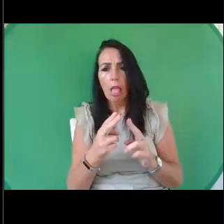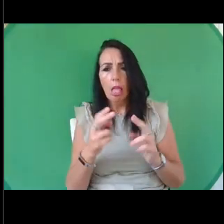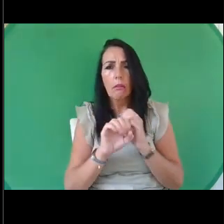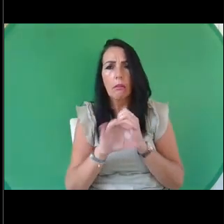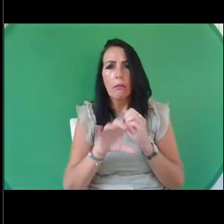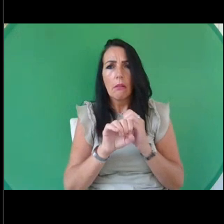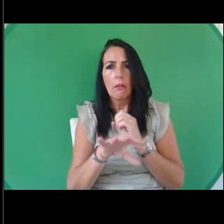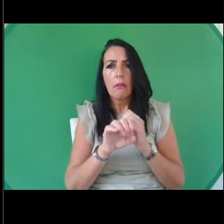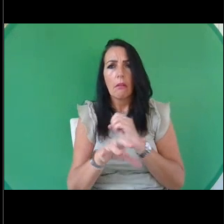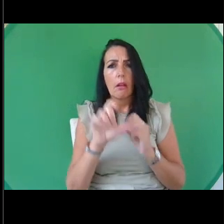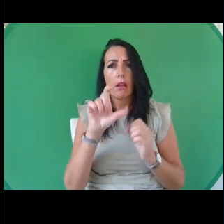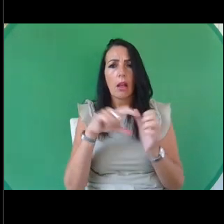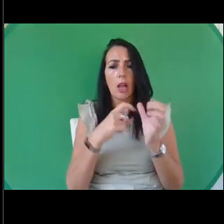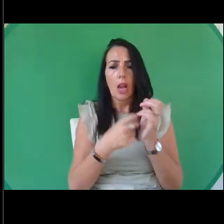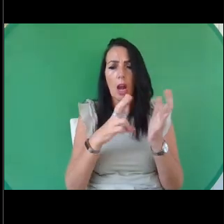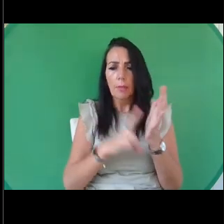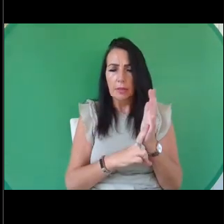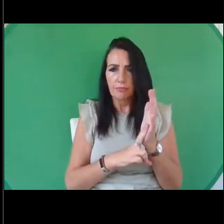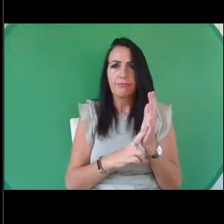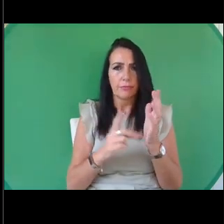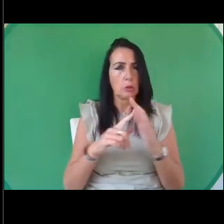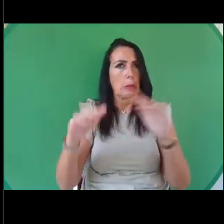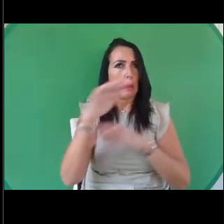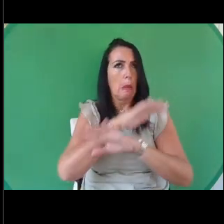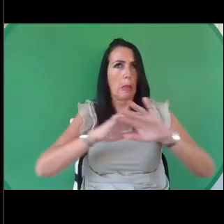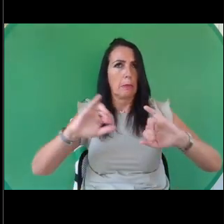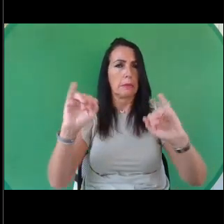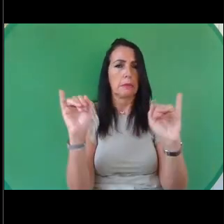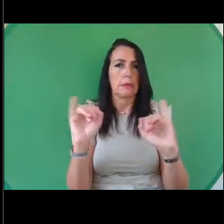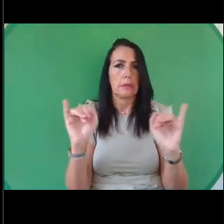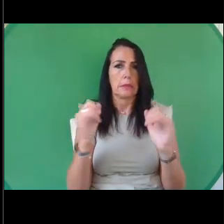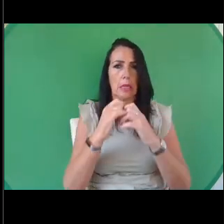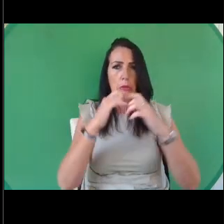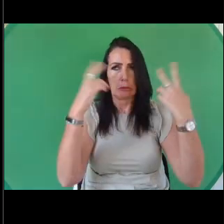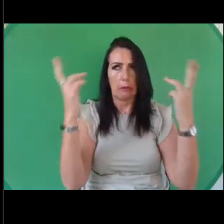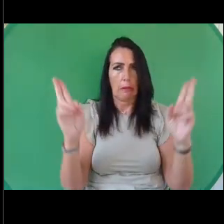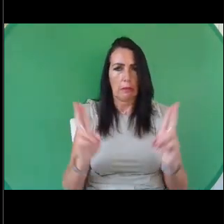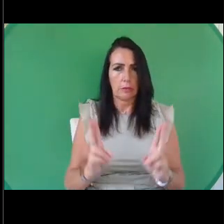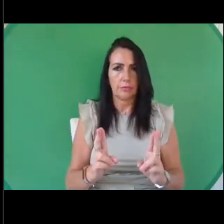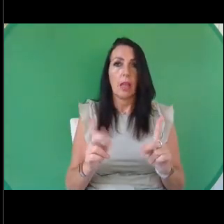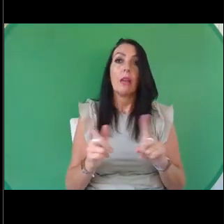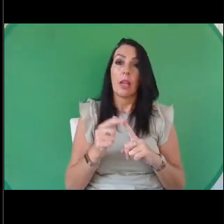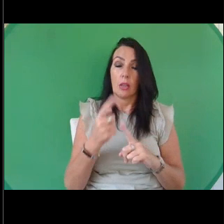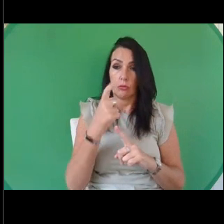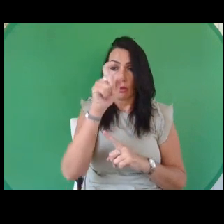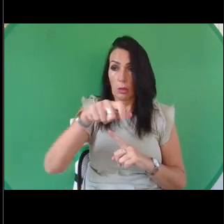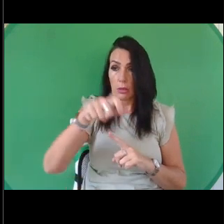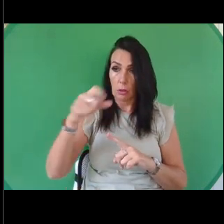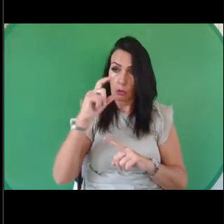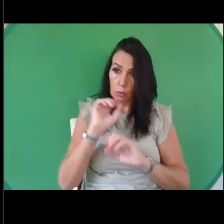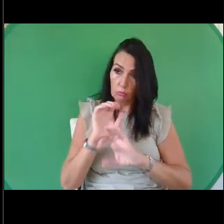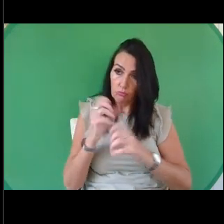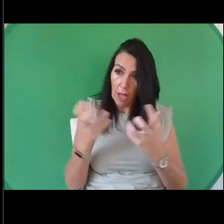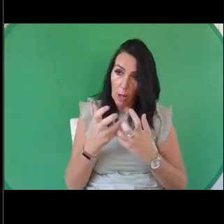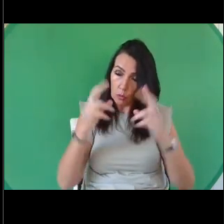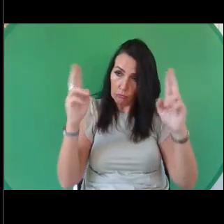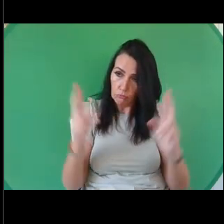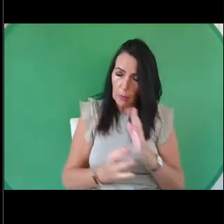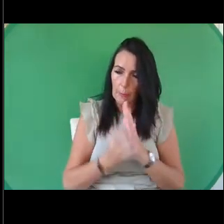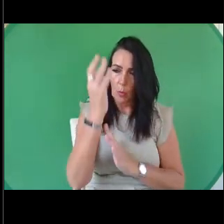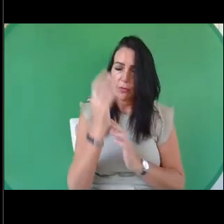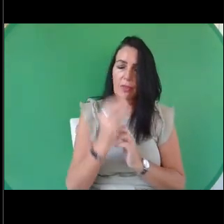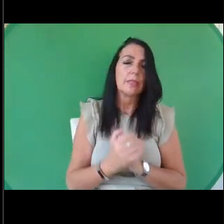climate emergency, and how to share this advice with your clients or your customers if you have them. So without further